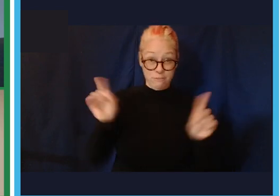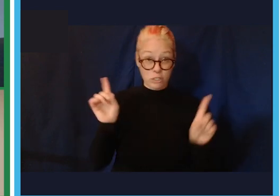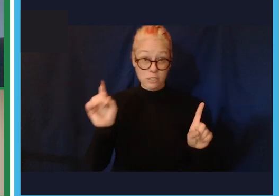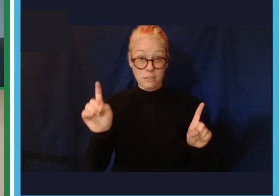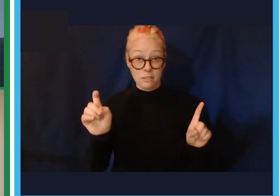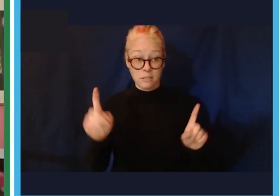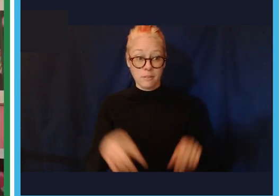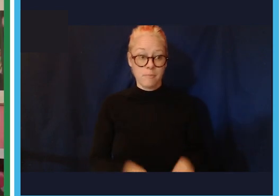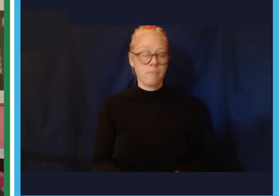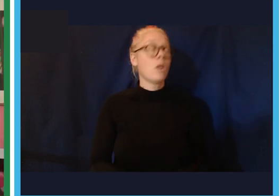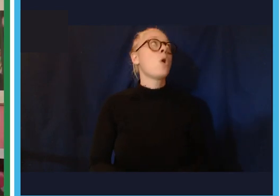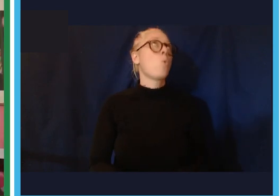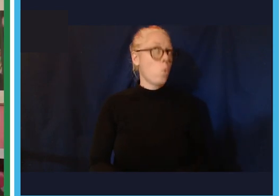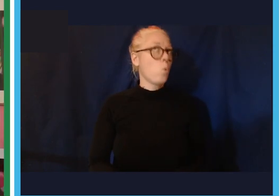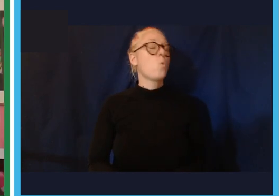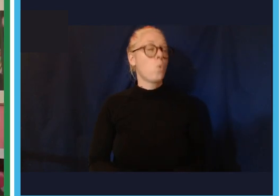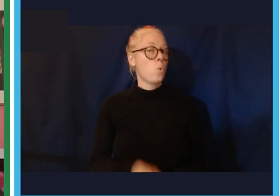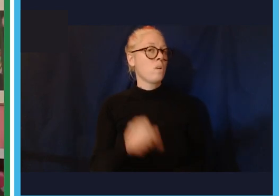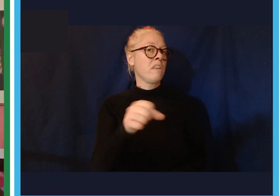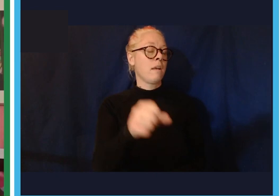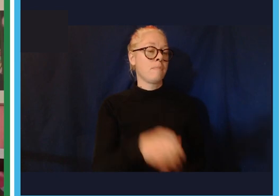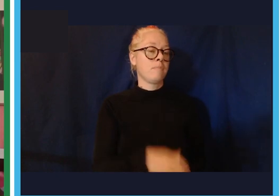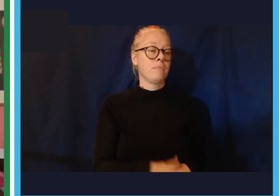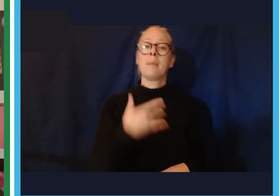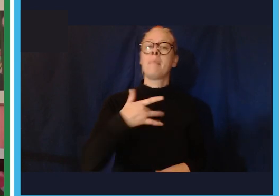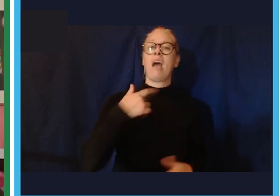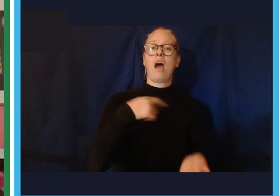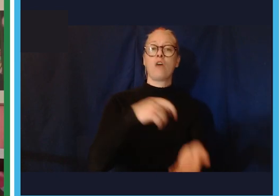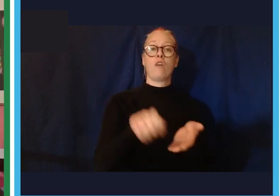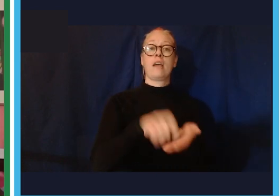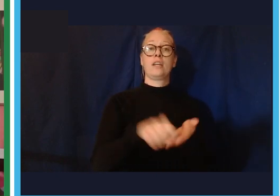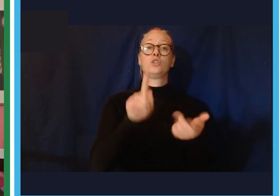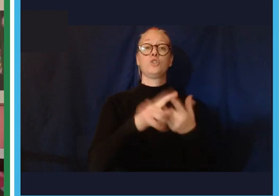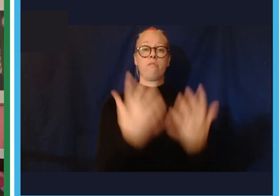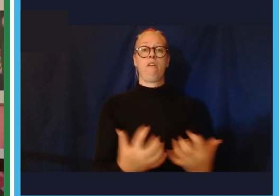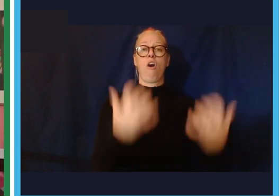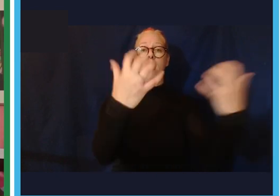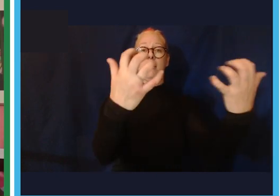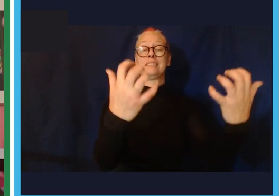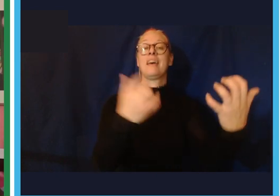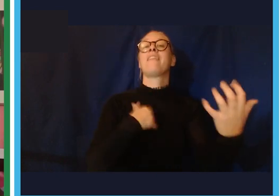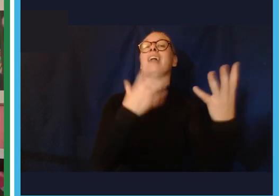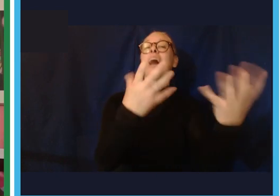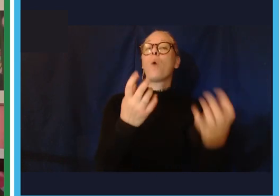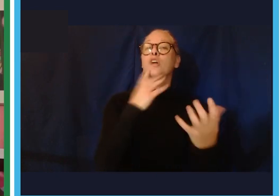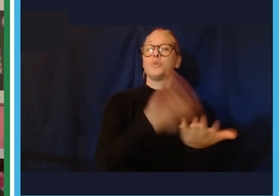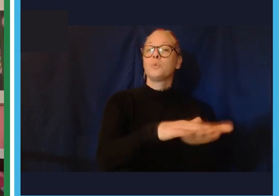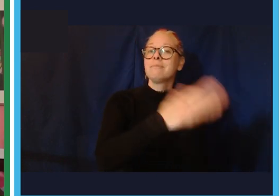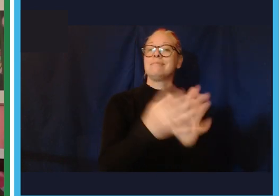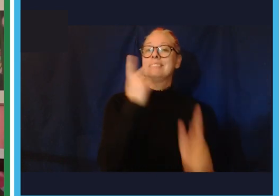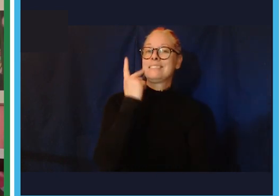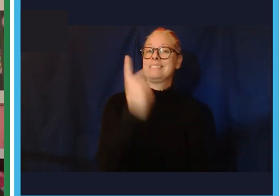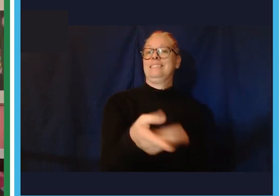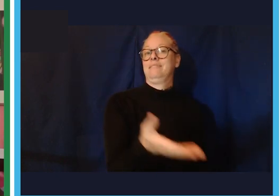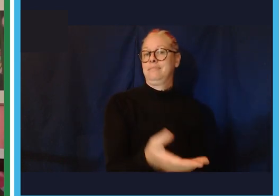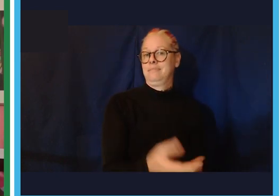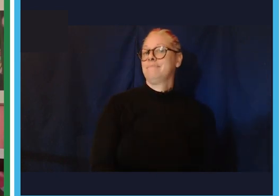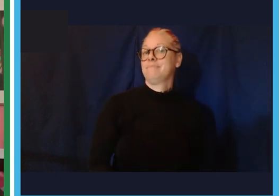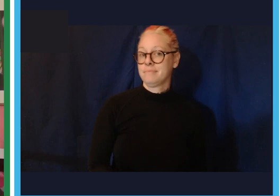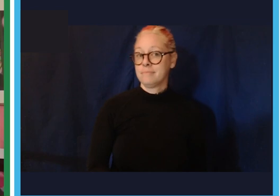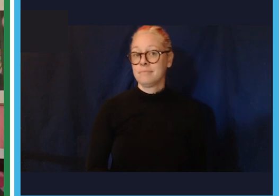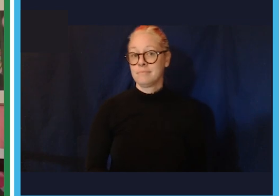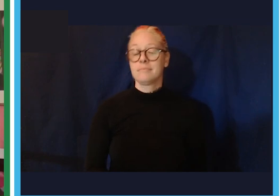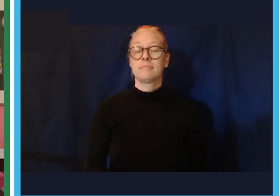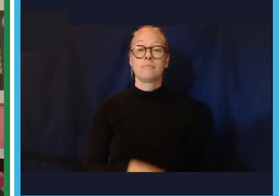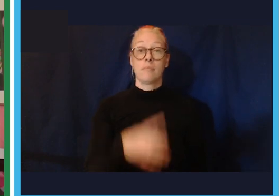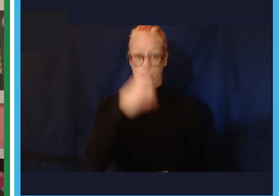I'm constantly trying to understand the world. A lot of people make choices that I don't quite I don't see why they do